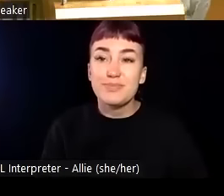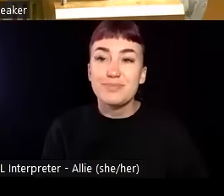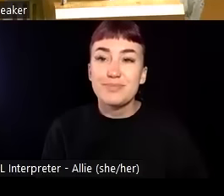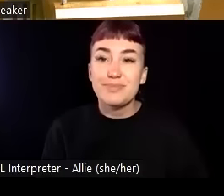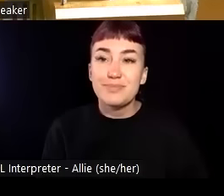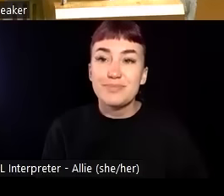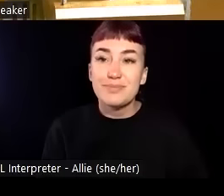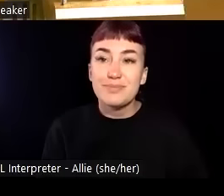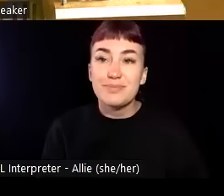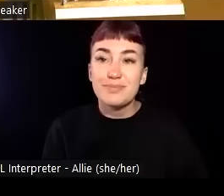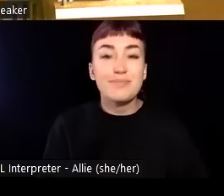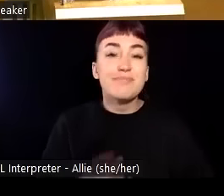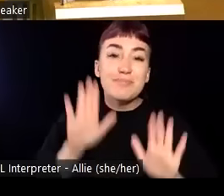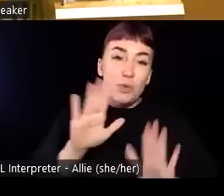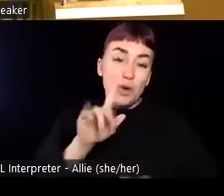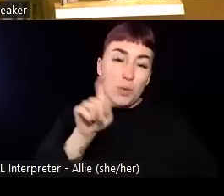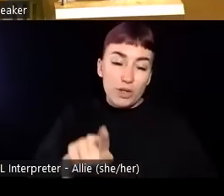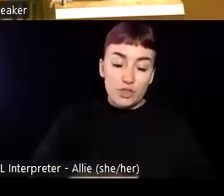That's a terrific question.